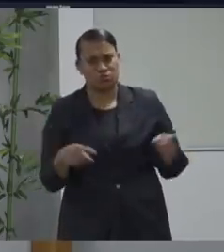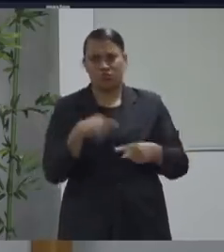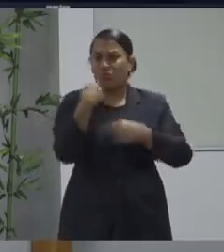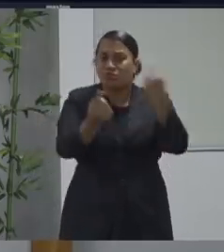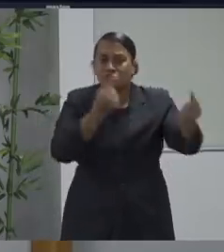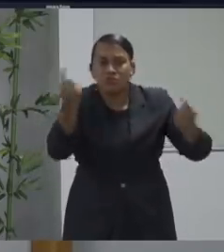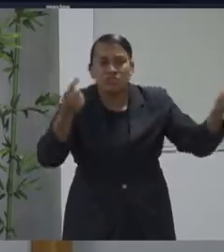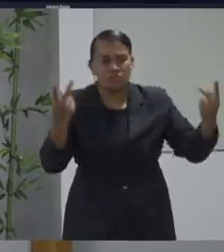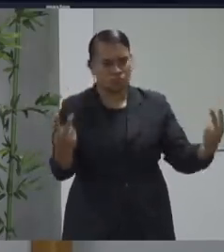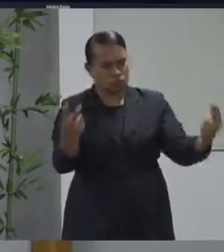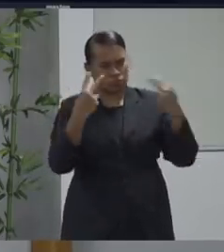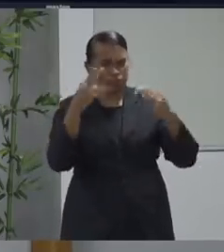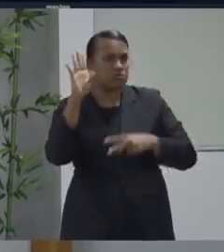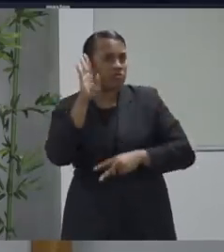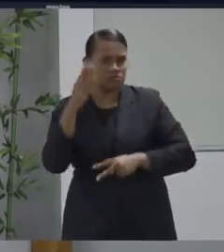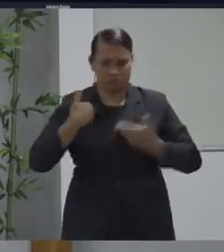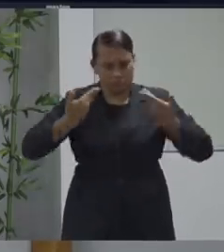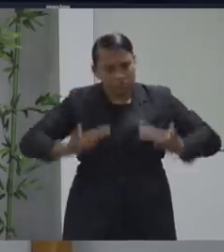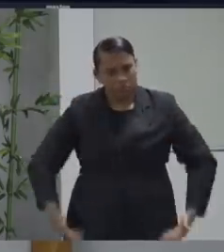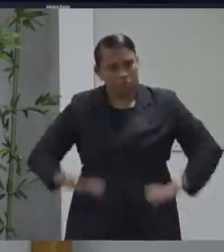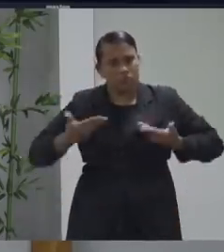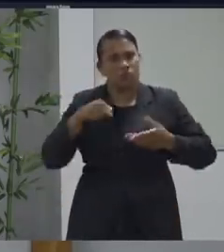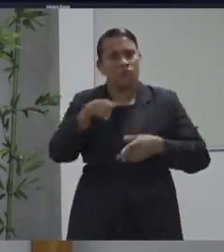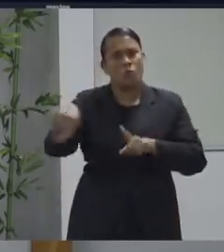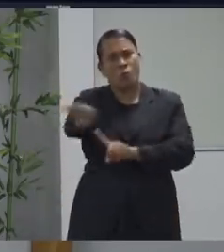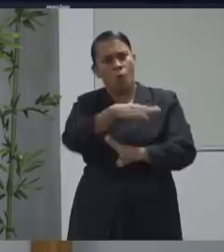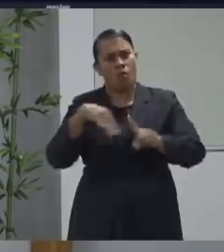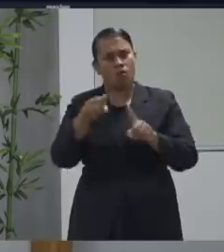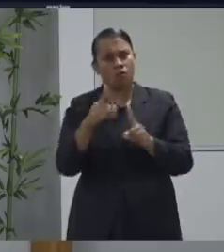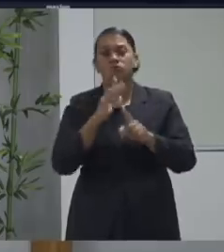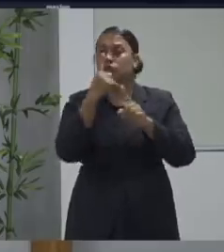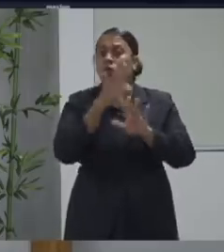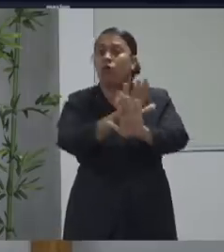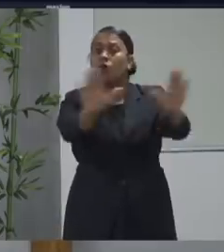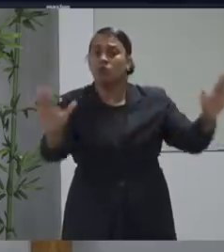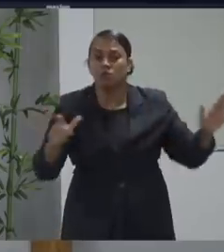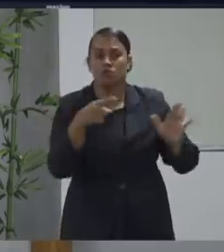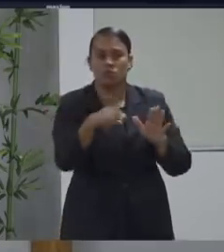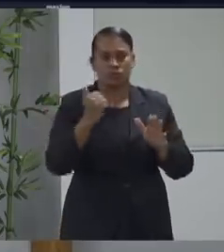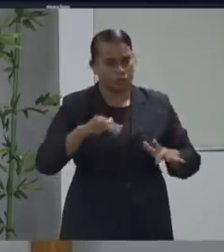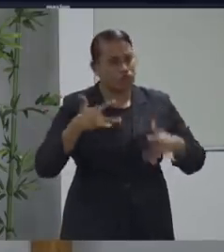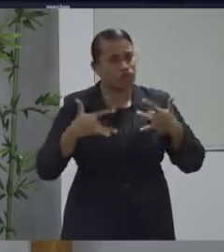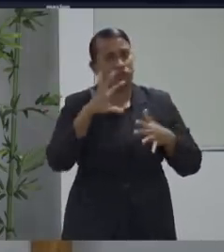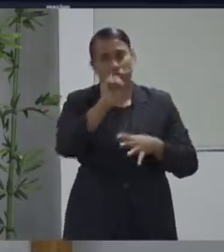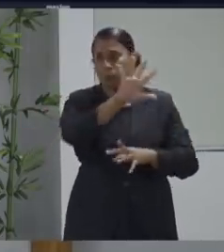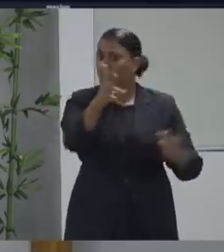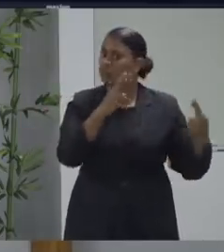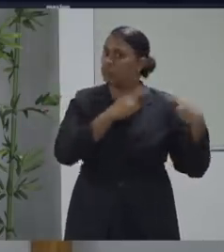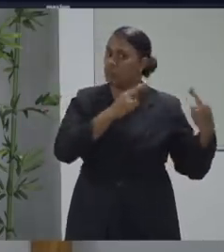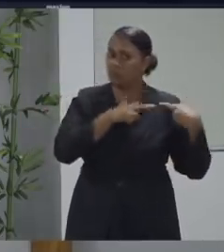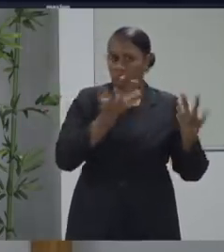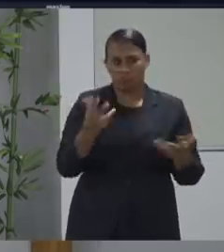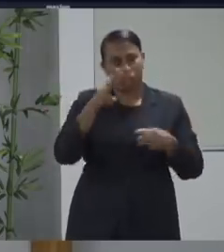listening, and every person in your lives to take responsibility for our nationwide response.